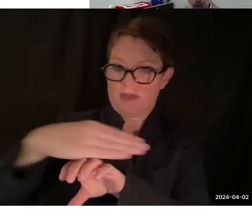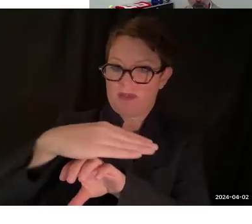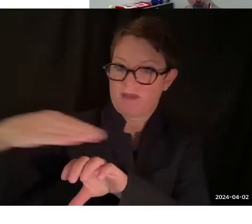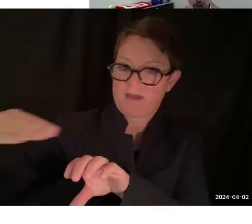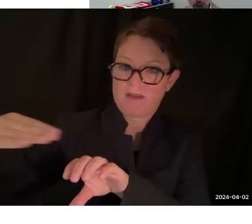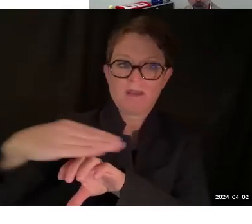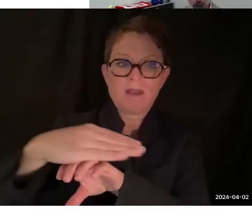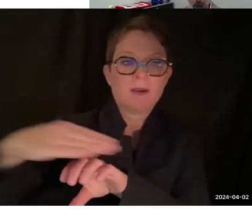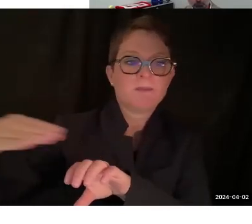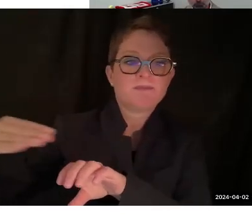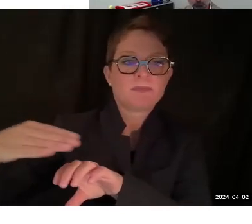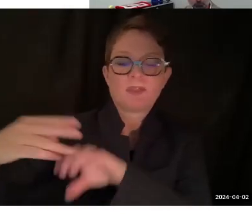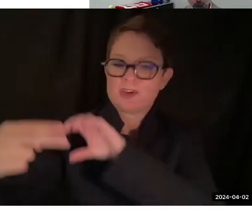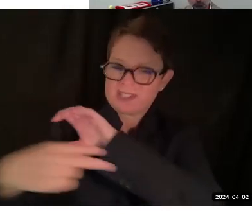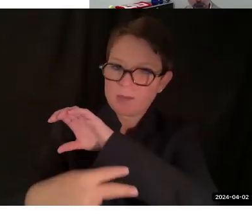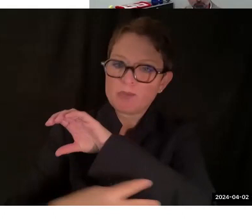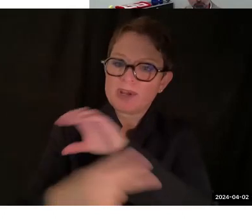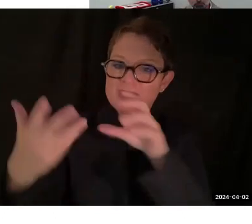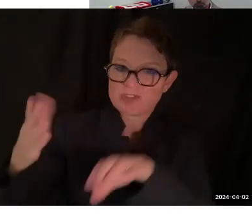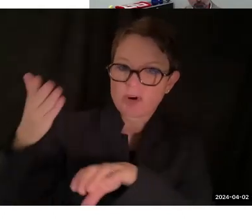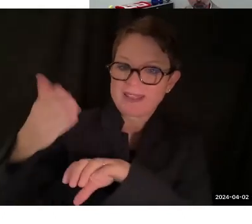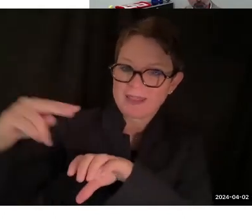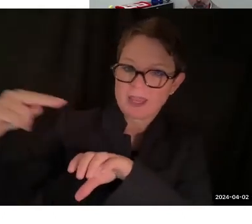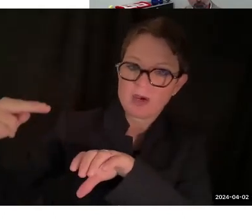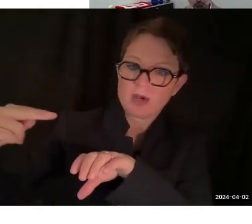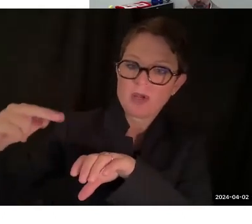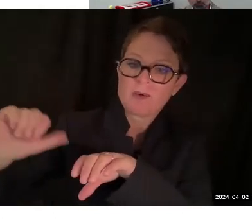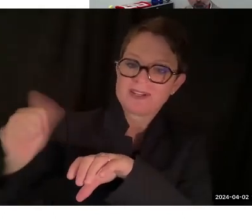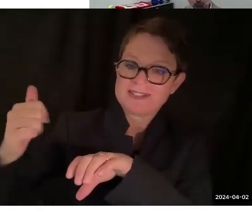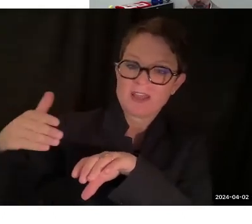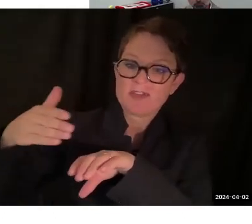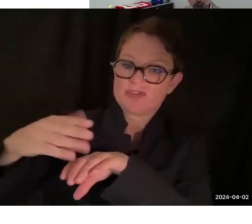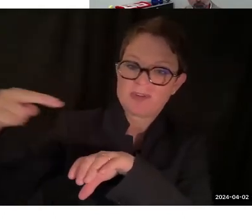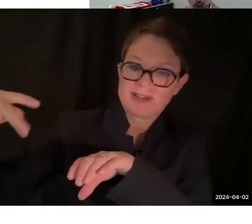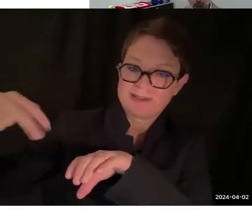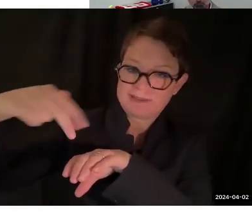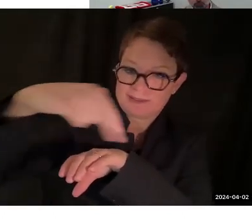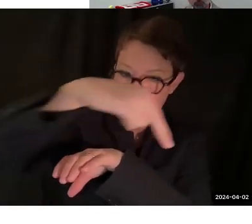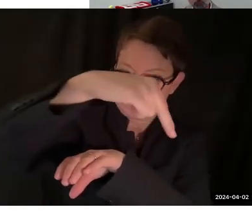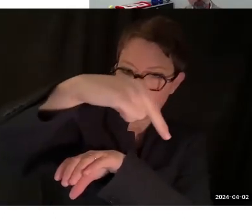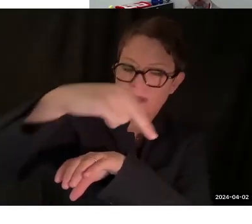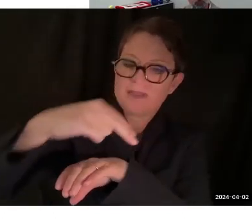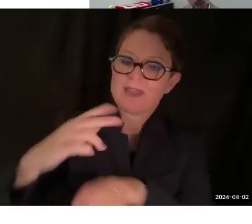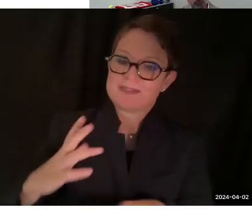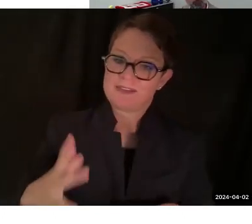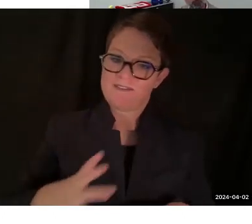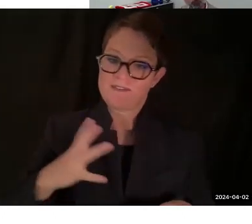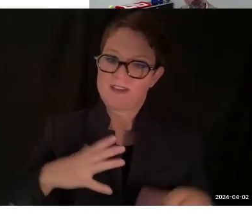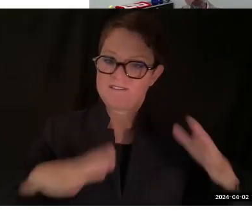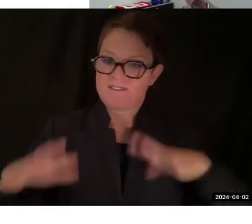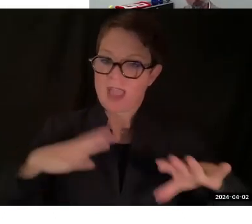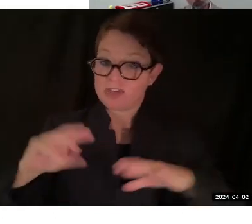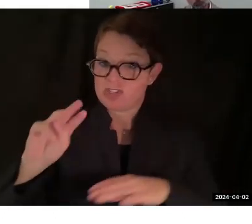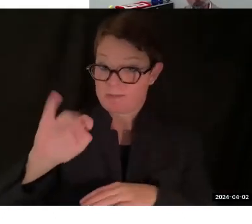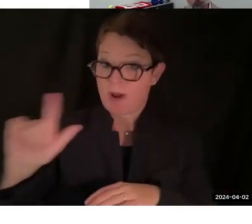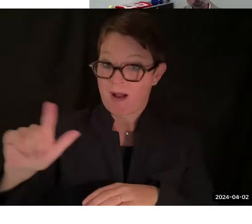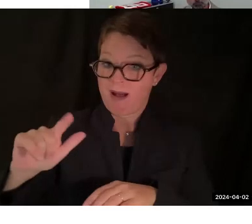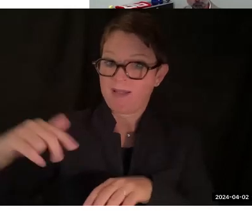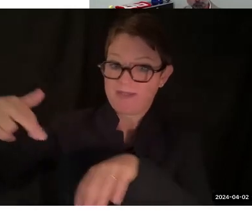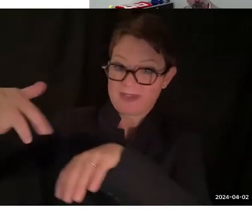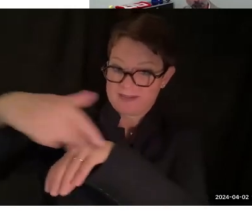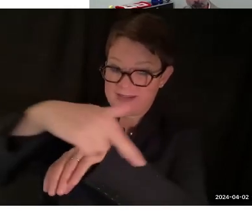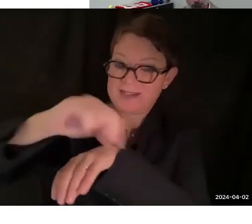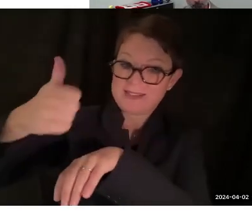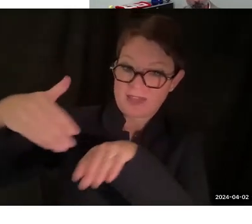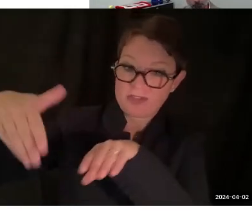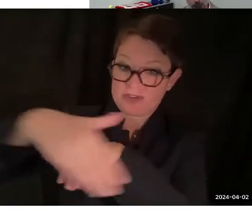under that existing bridge that currently goes over 10th Street. That's part of the existing fashion mall. And that retail